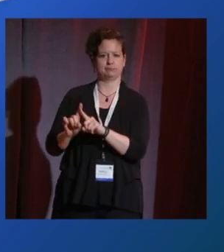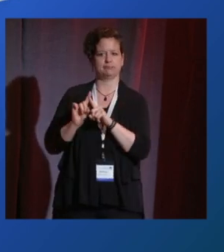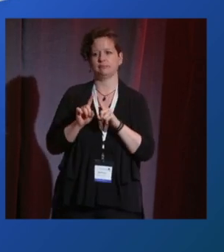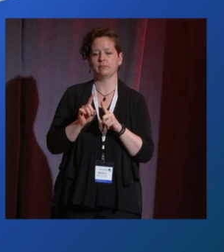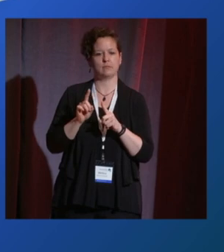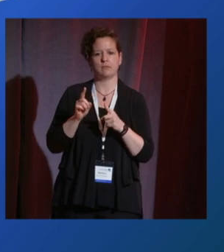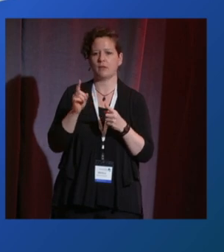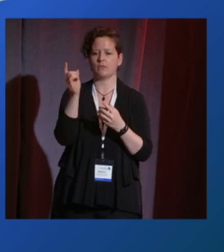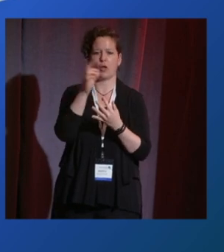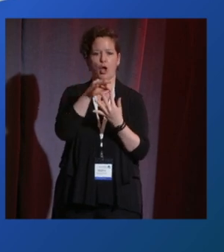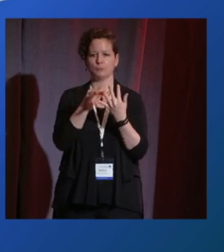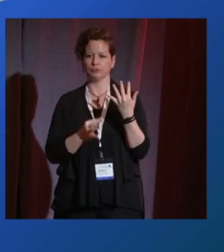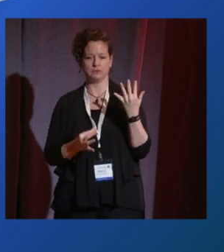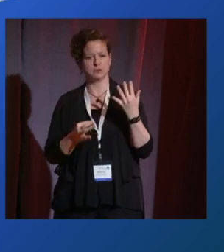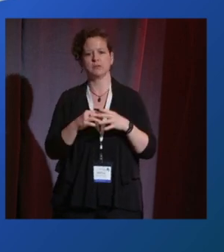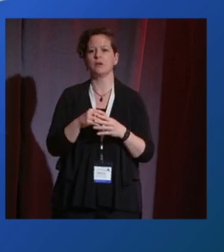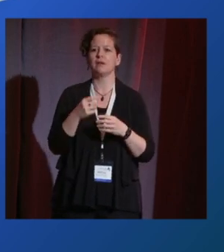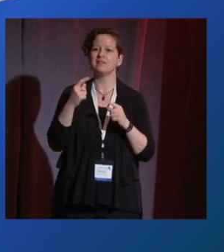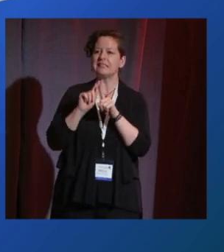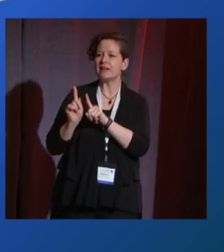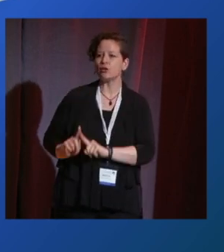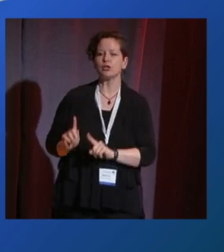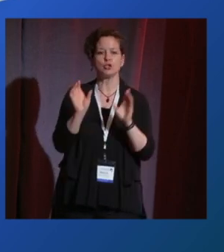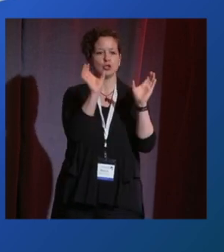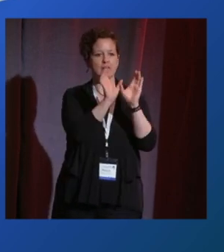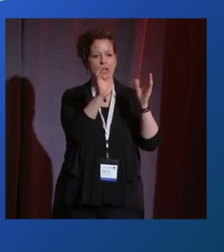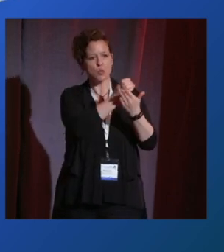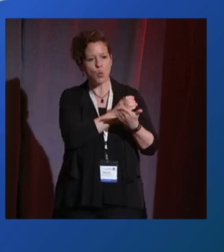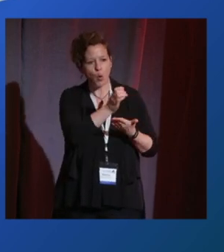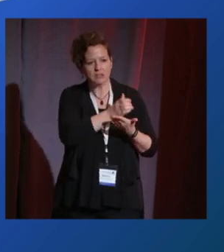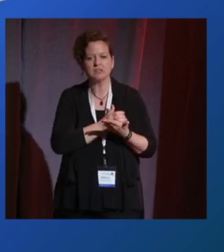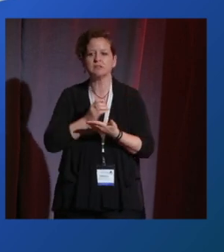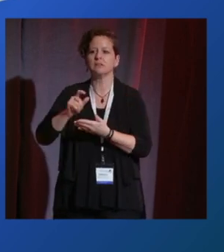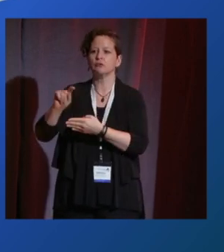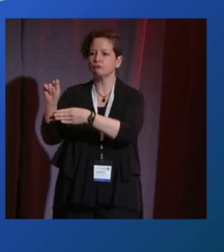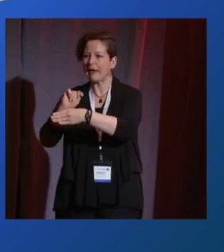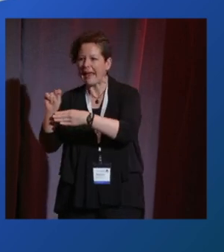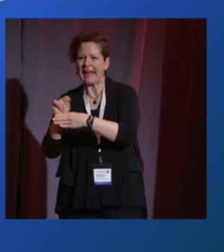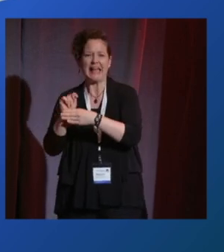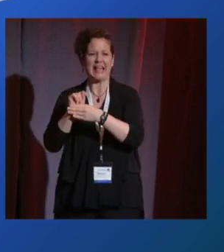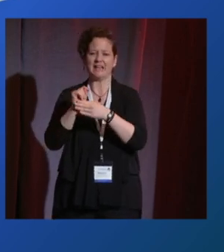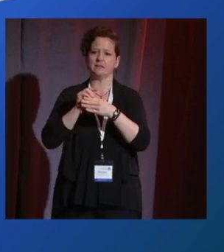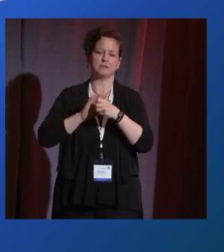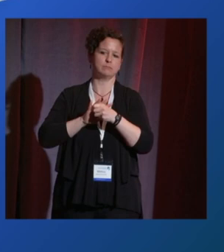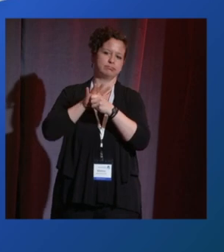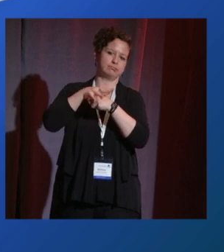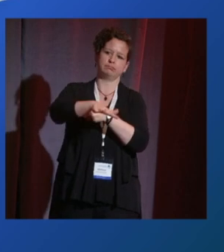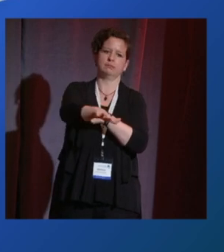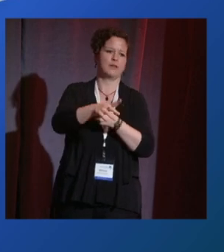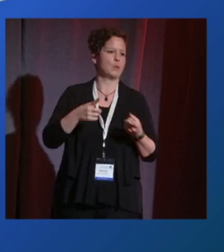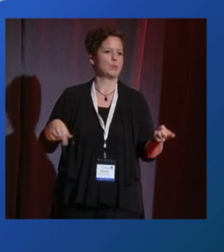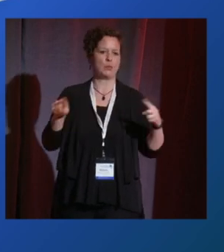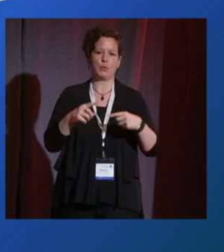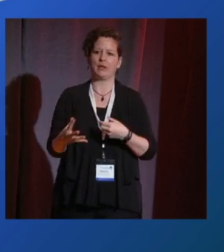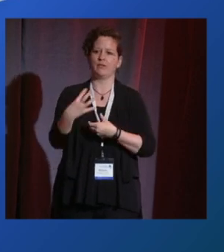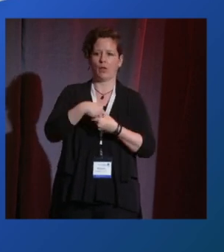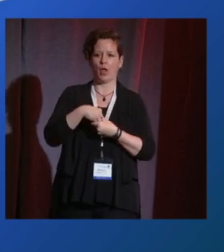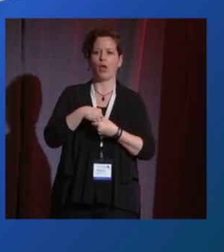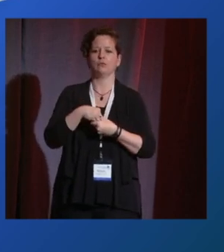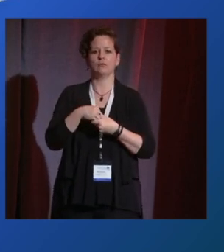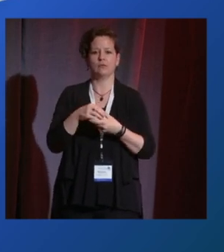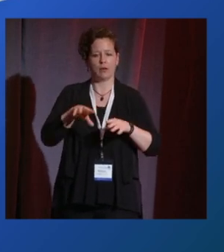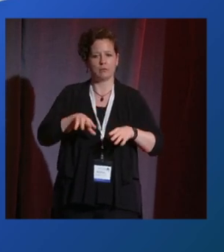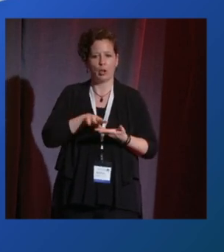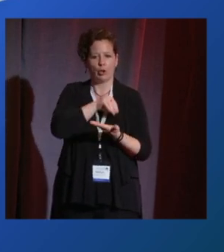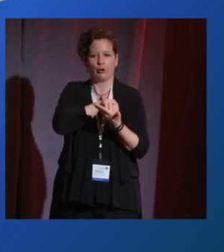certification courses trainings that are out there that that one could pick up to be able to be competitive